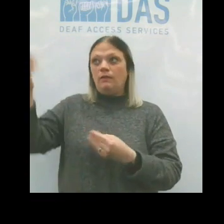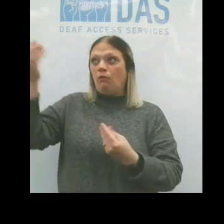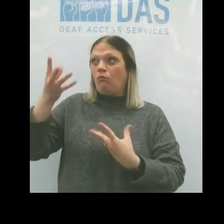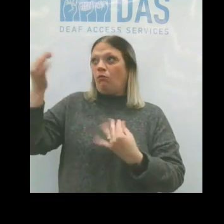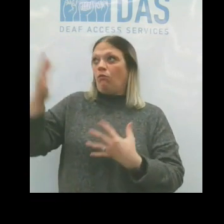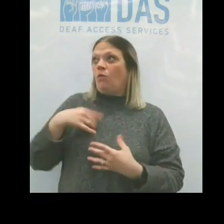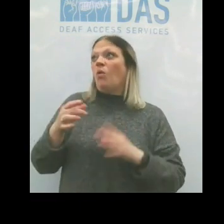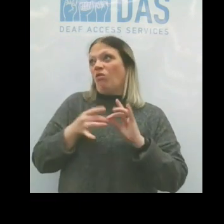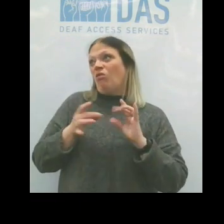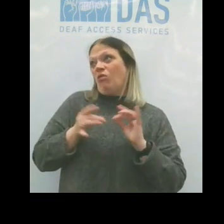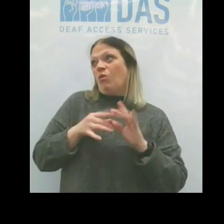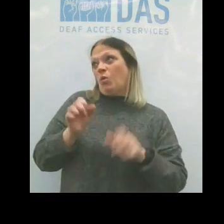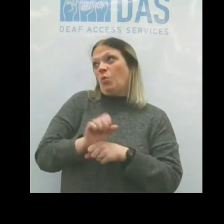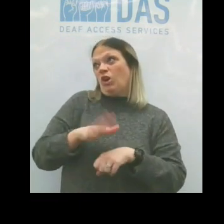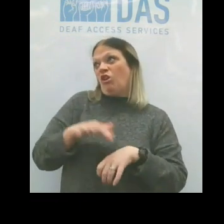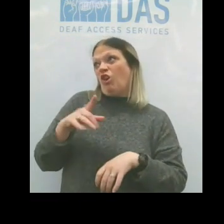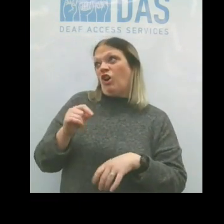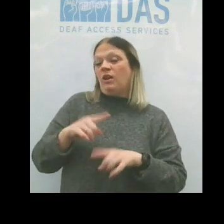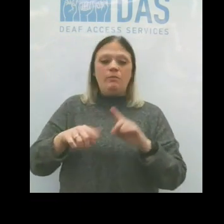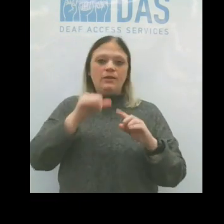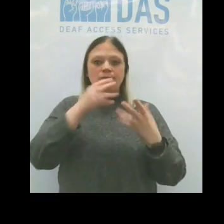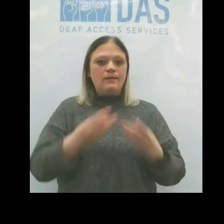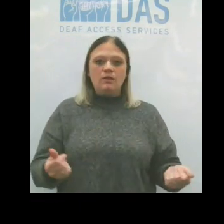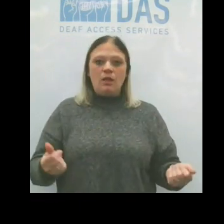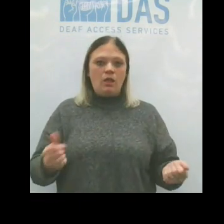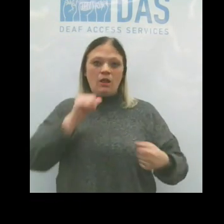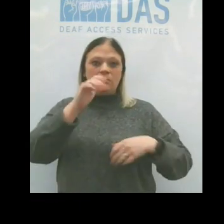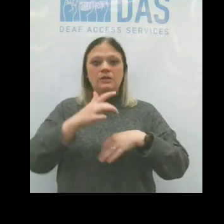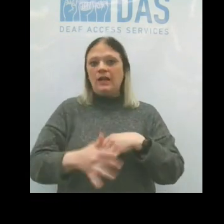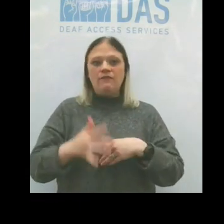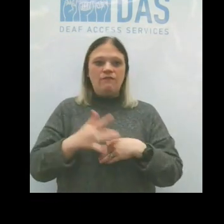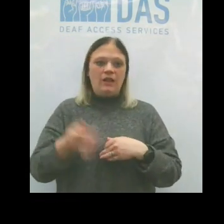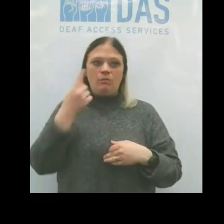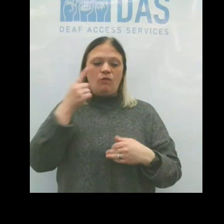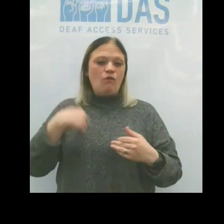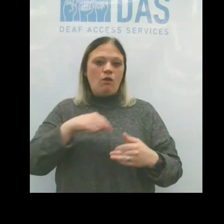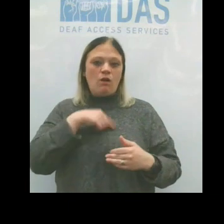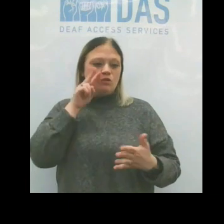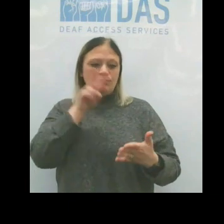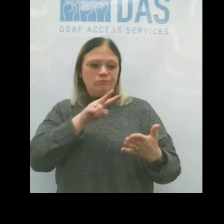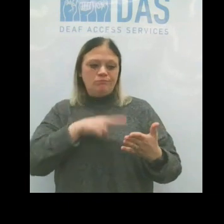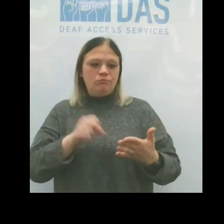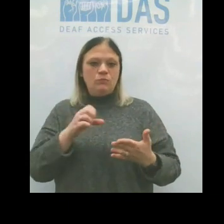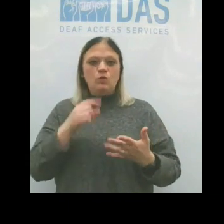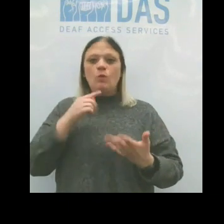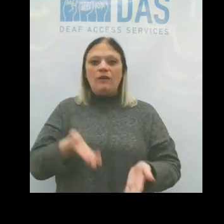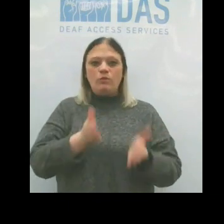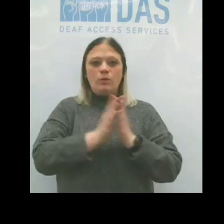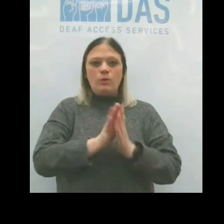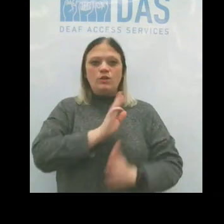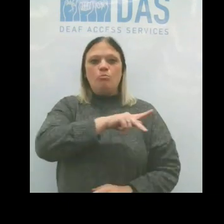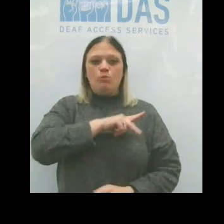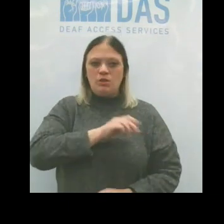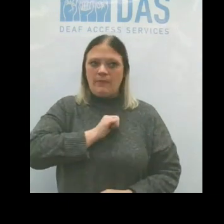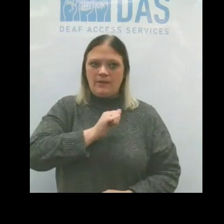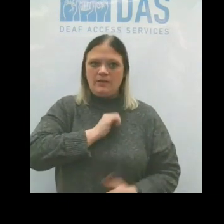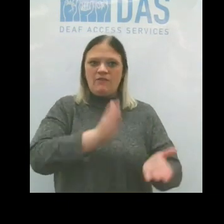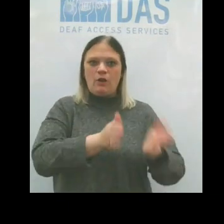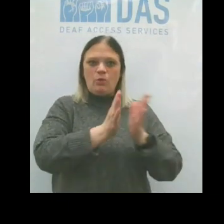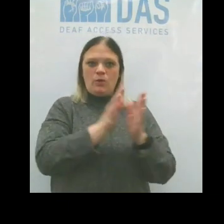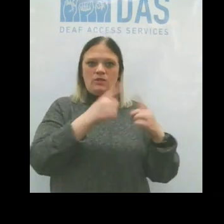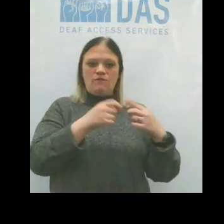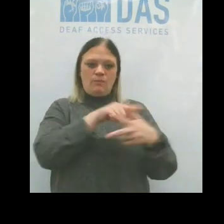on it and it should be solved, but it's not available for us to look at. So I've requested personally from the heads of the hospital